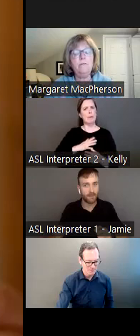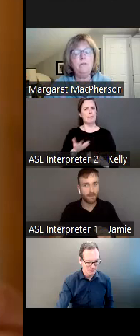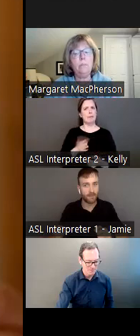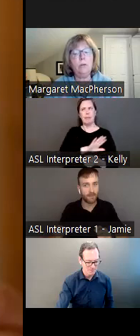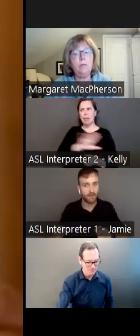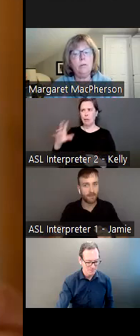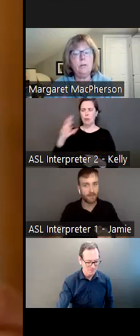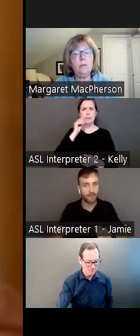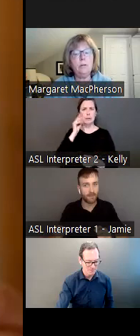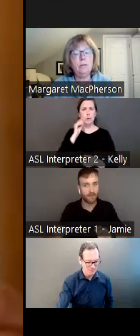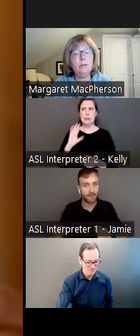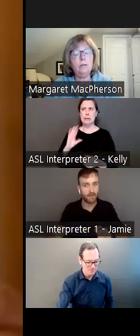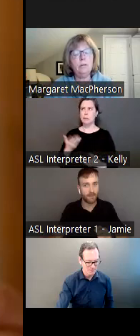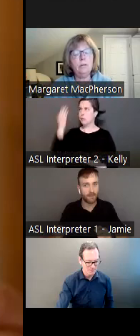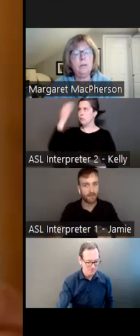are invisible.